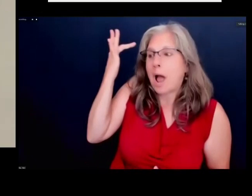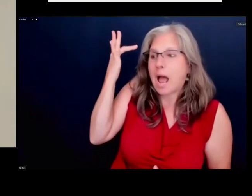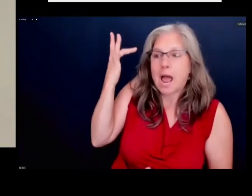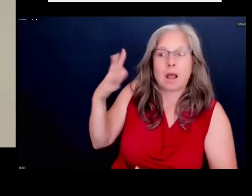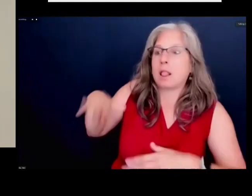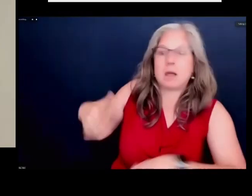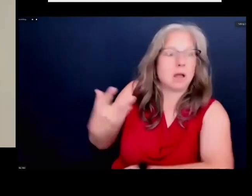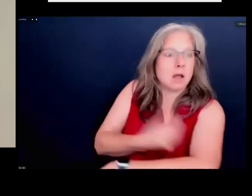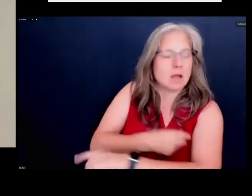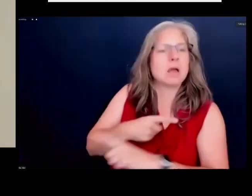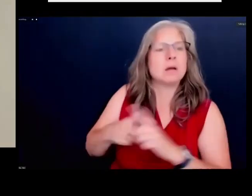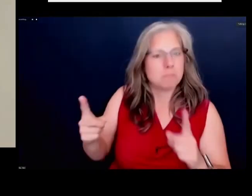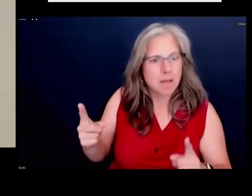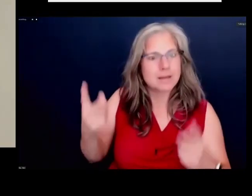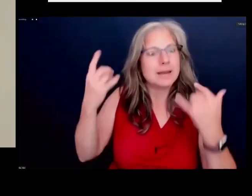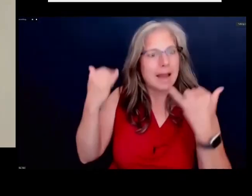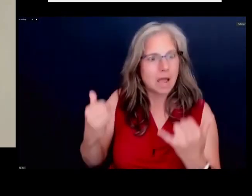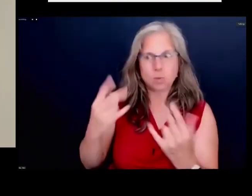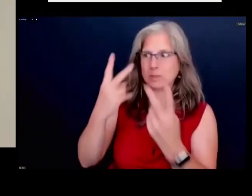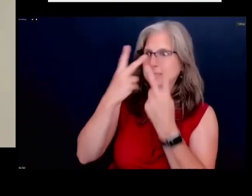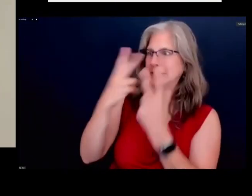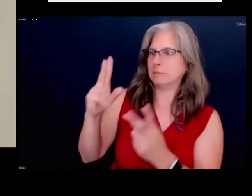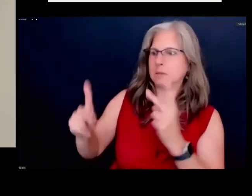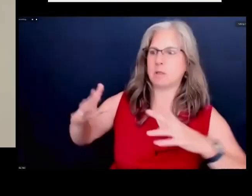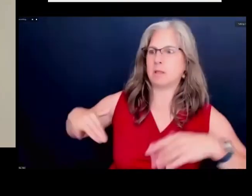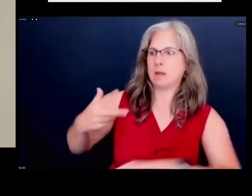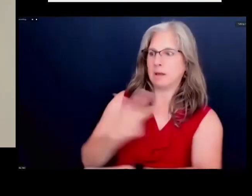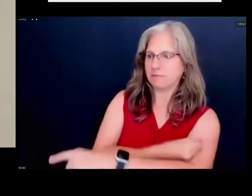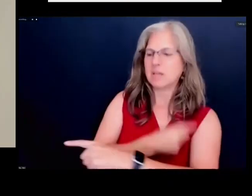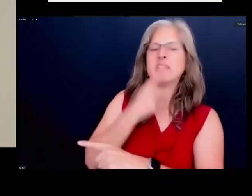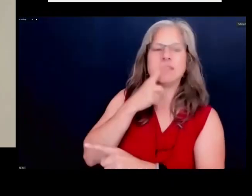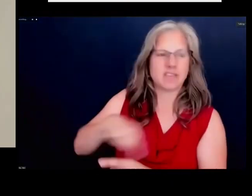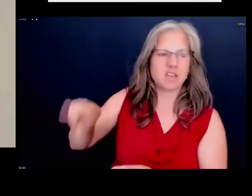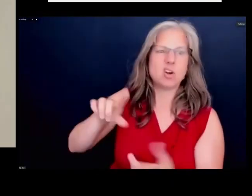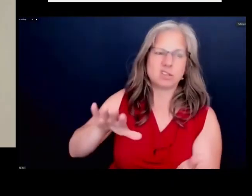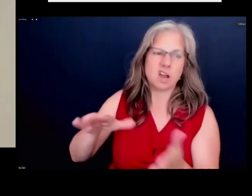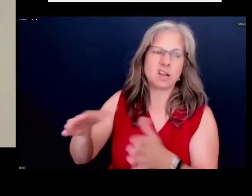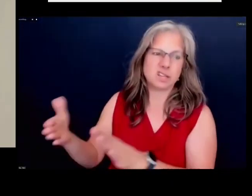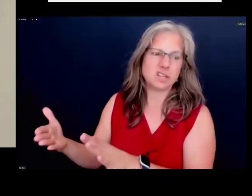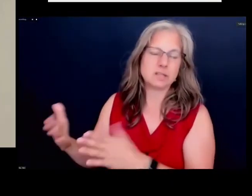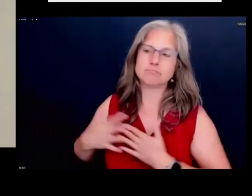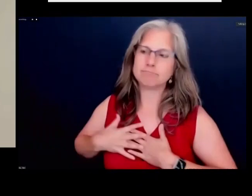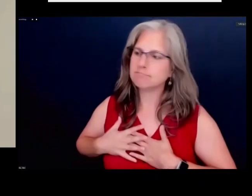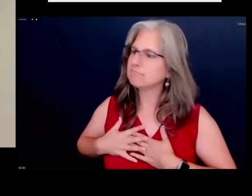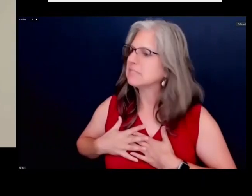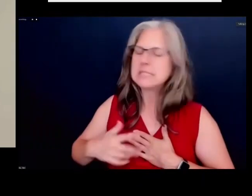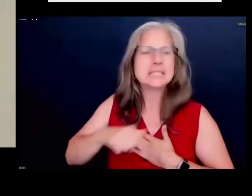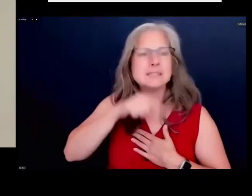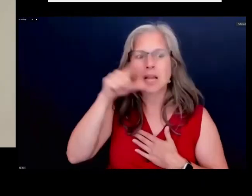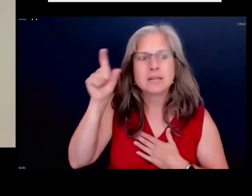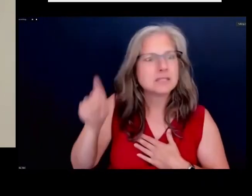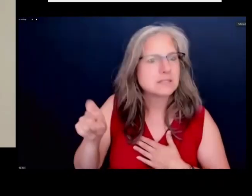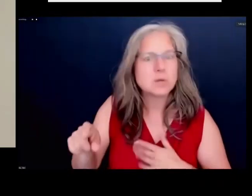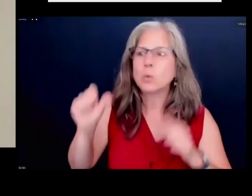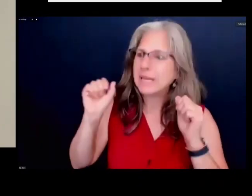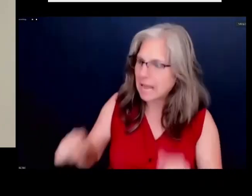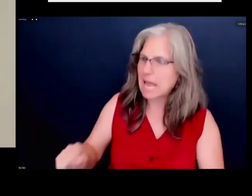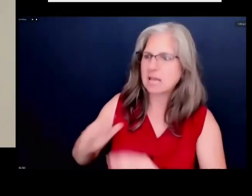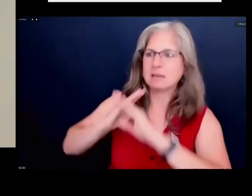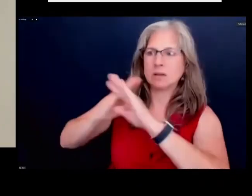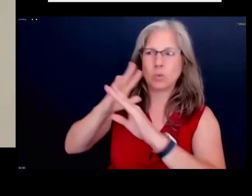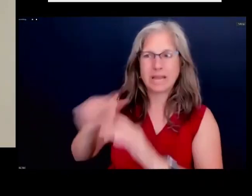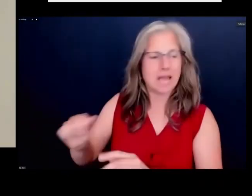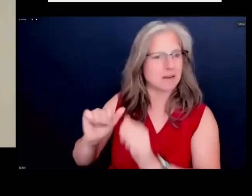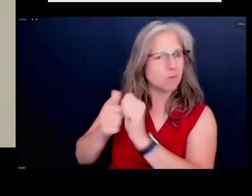We now experience a pandemic of the unvaccinated. It is unnecessary and completely